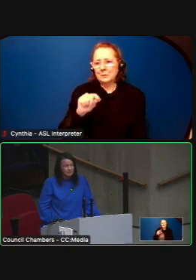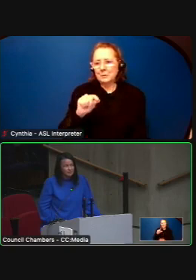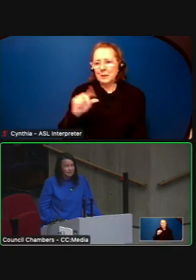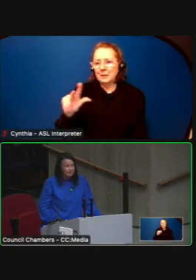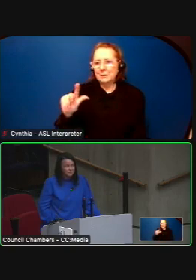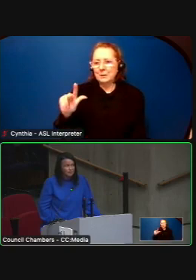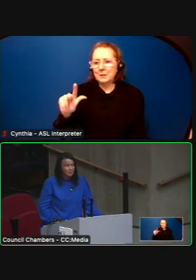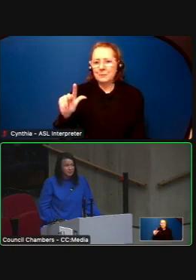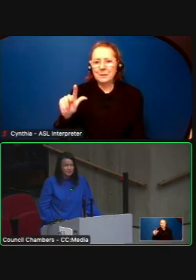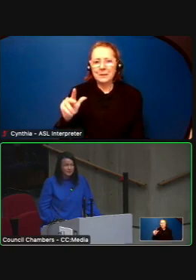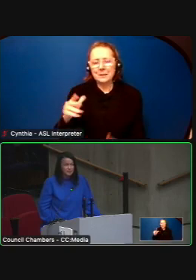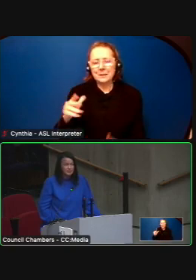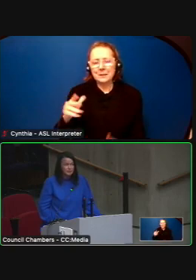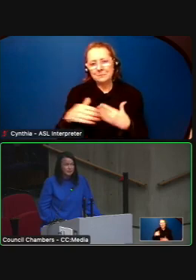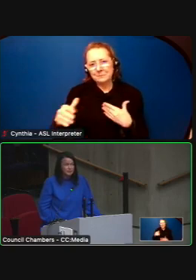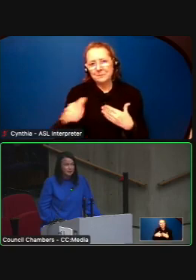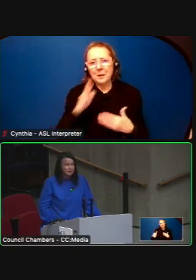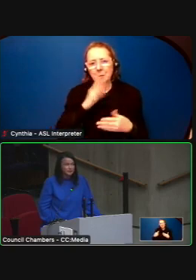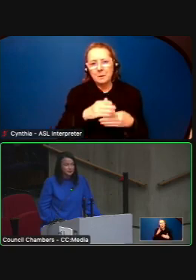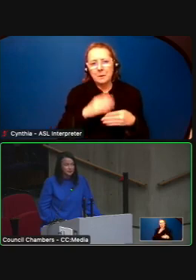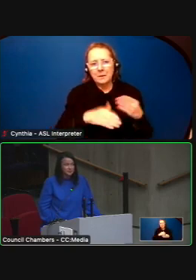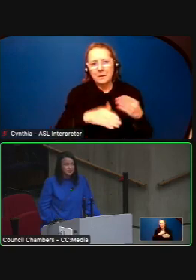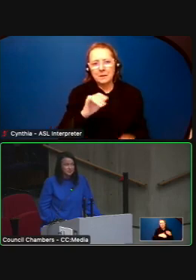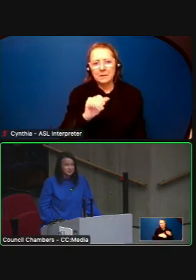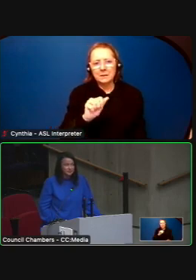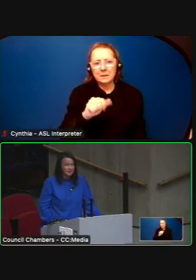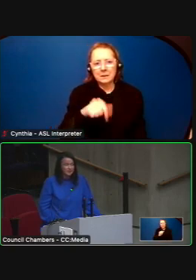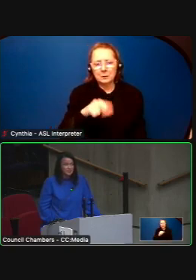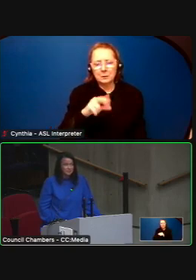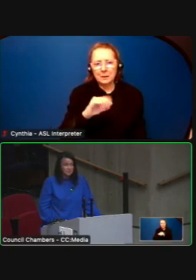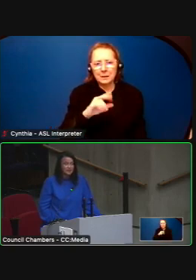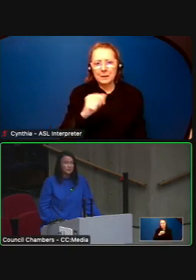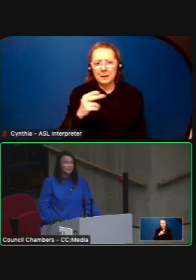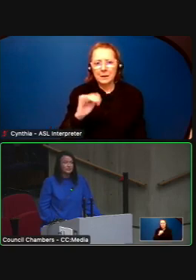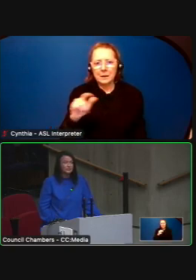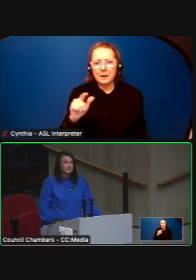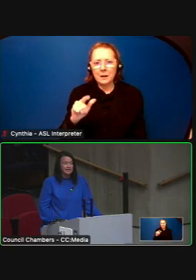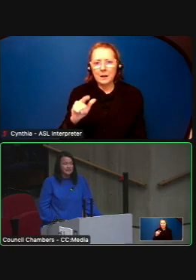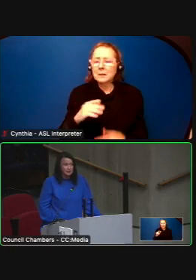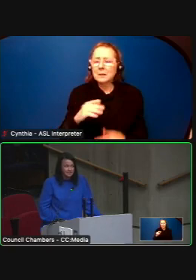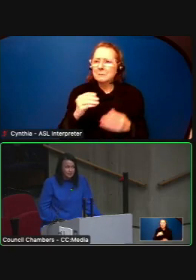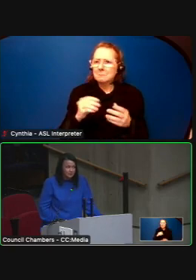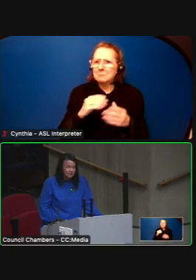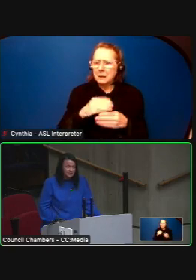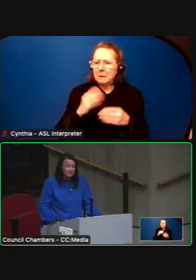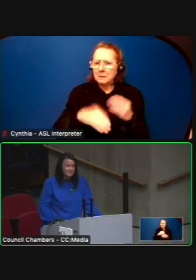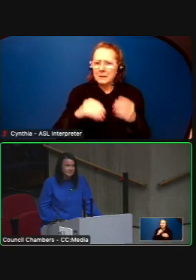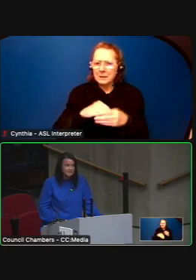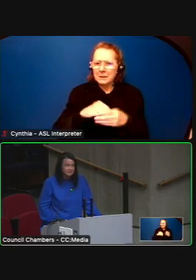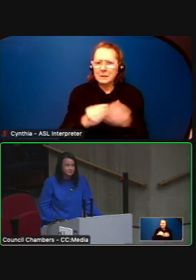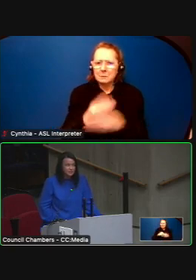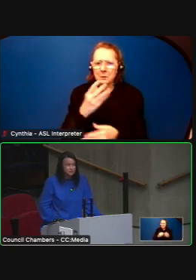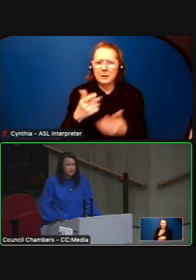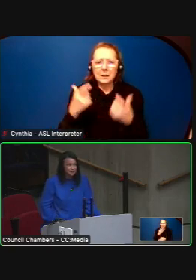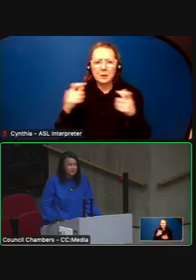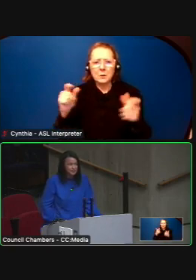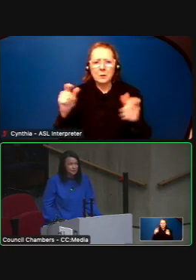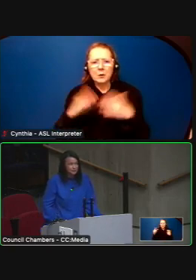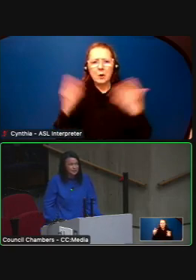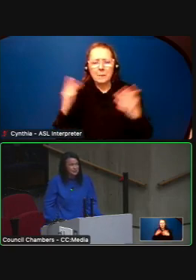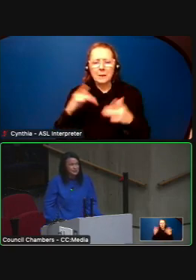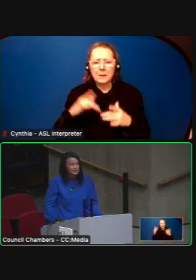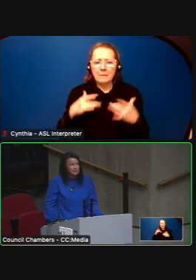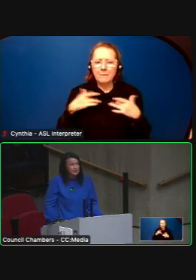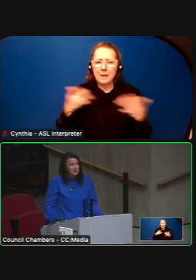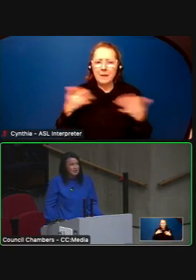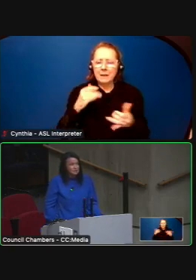we will be finishing Equina Hall, the completion of the spring. We're looking at a grand opening event in March or April.